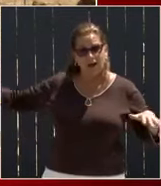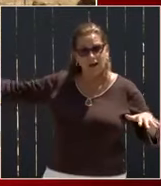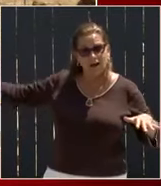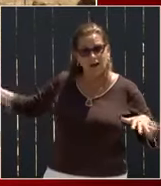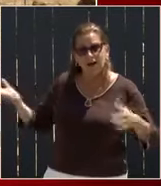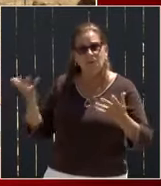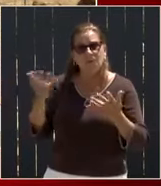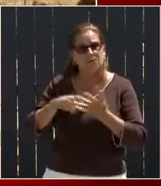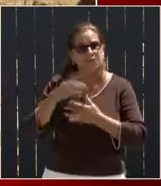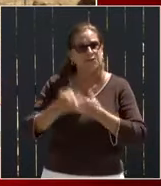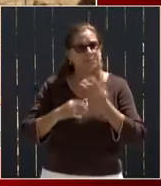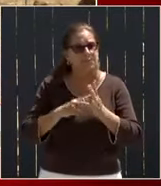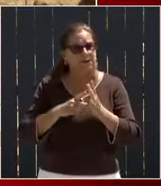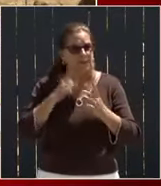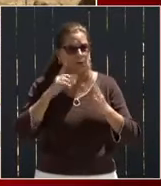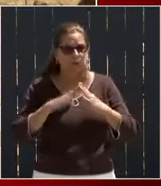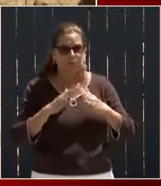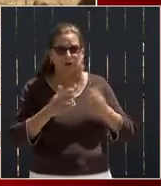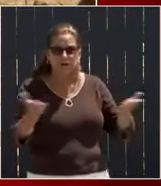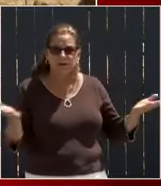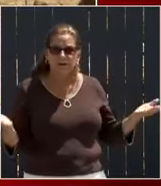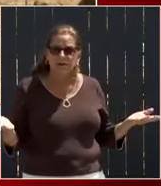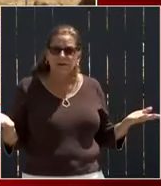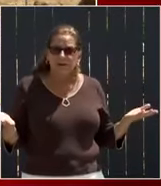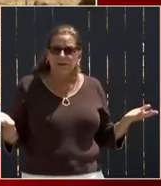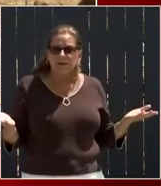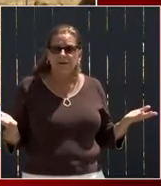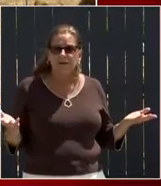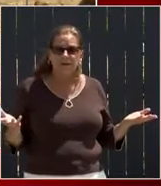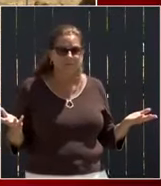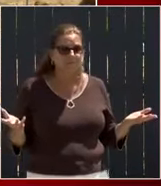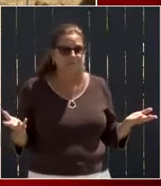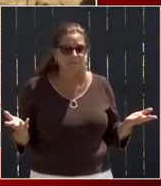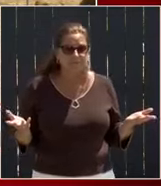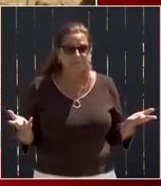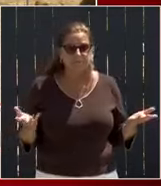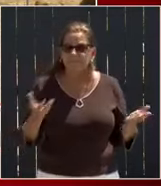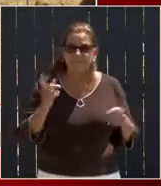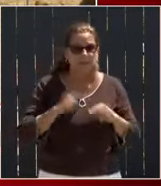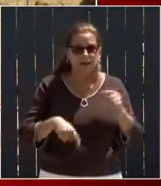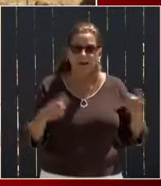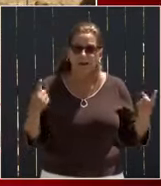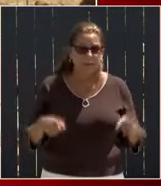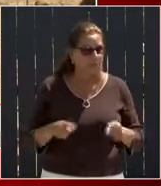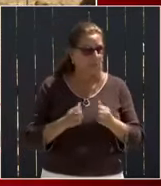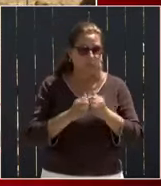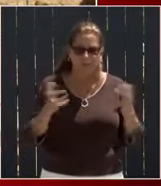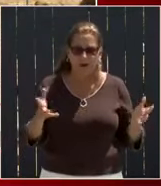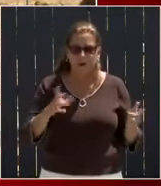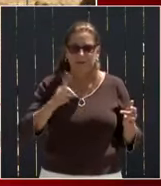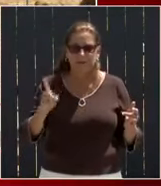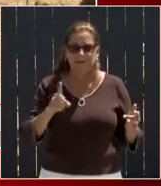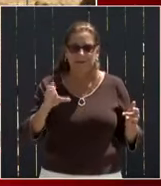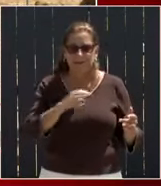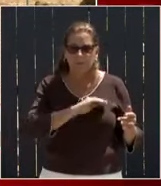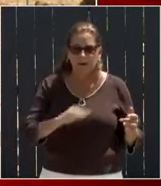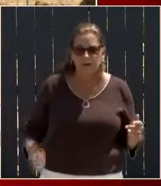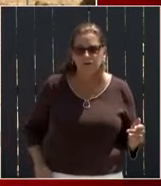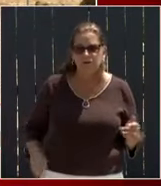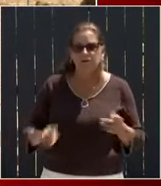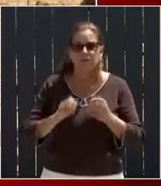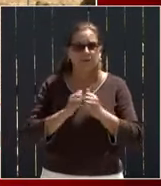the community, I think it's already been said, you could not get something like this done without DC Muriel Bowser, without the community,